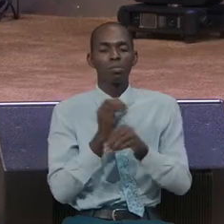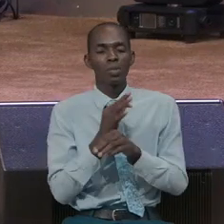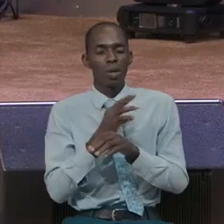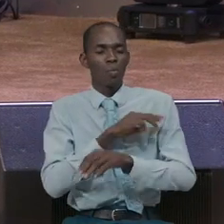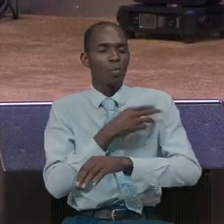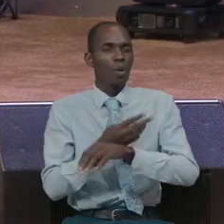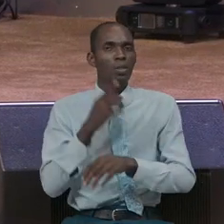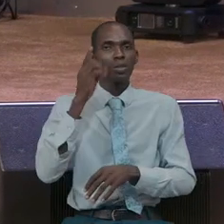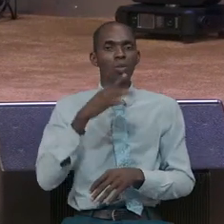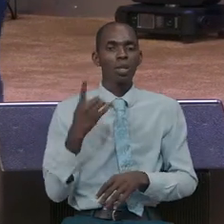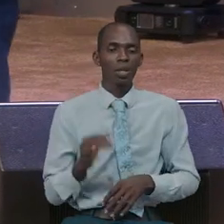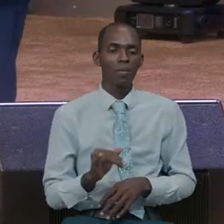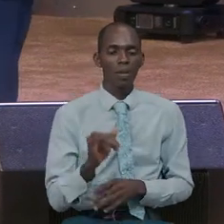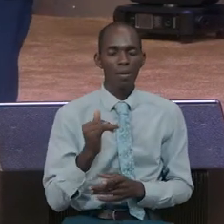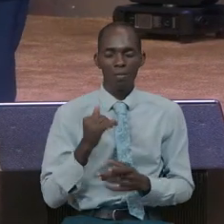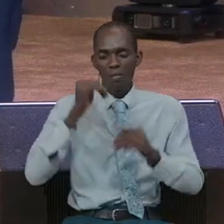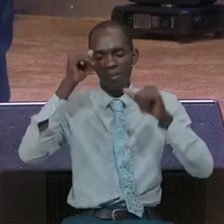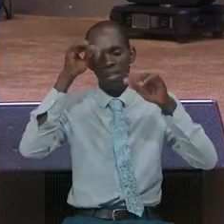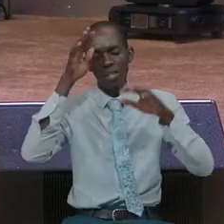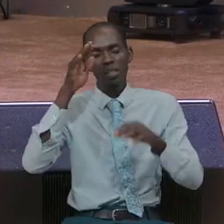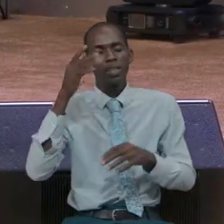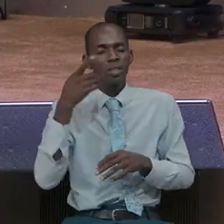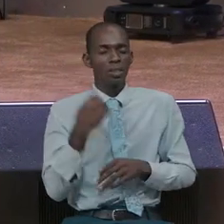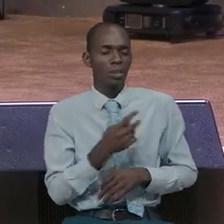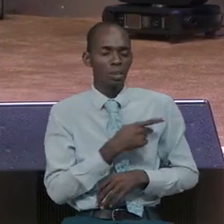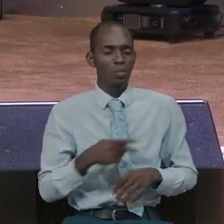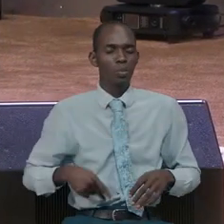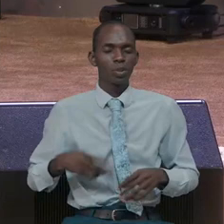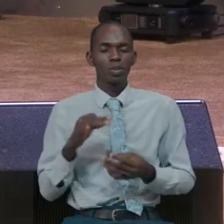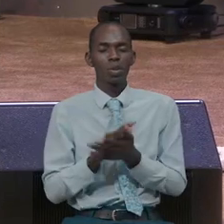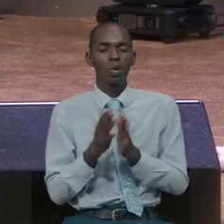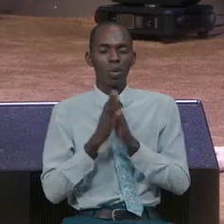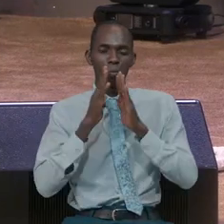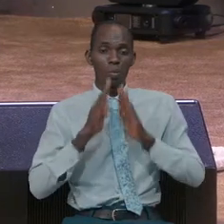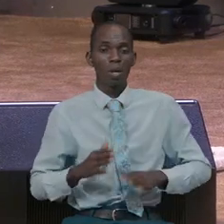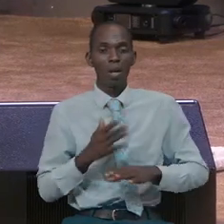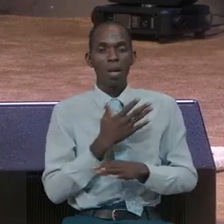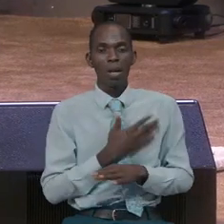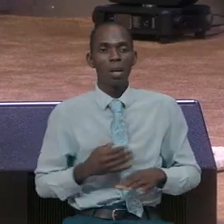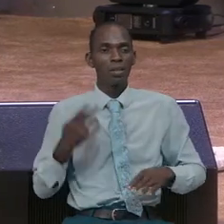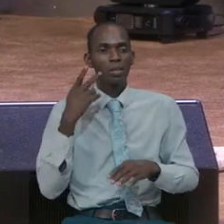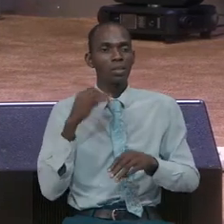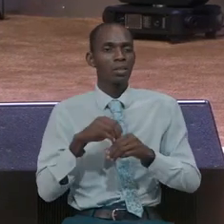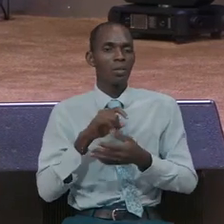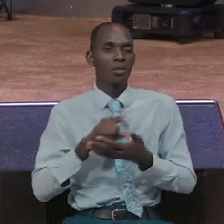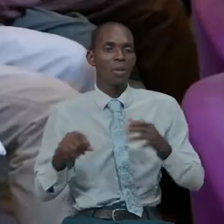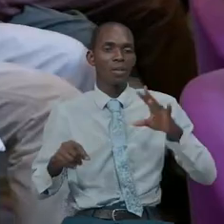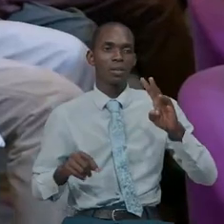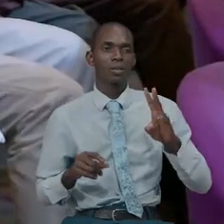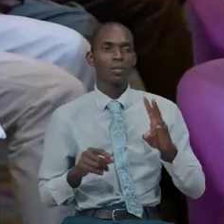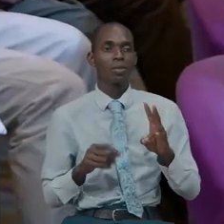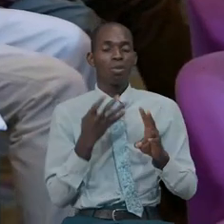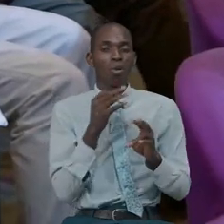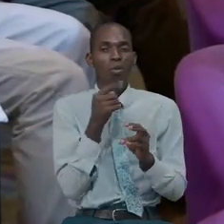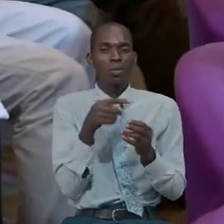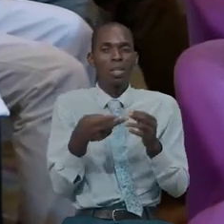God, the Everlasting Father, the Prince of Peace. Then in verse 7, it tells us in verse 7, and of